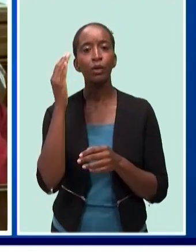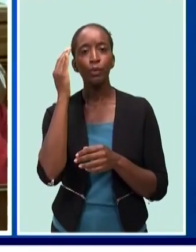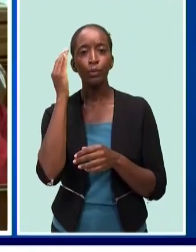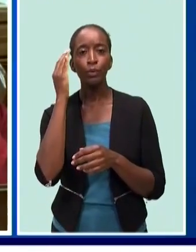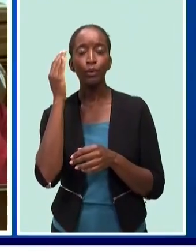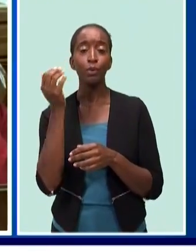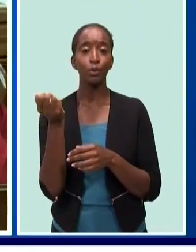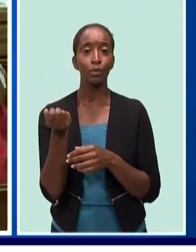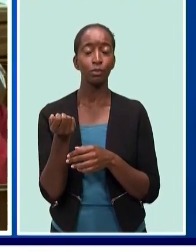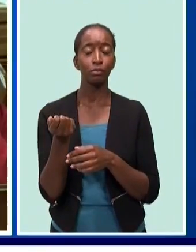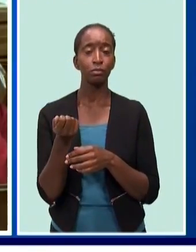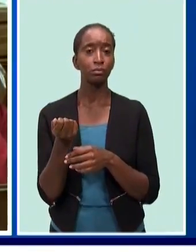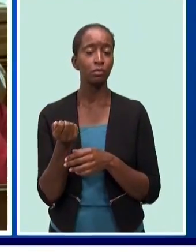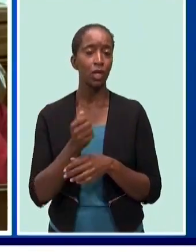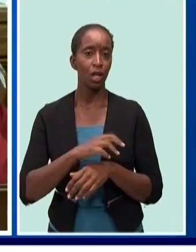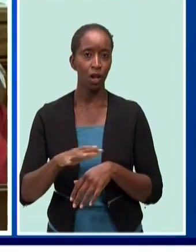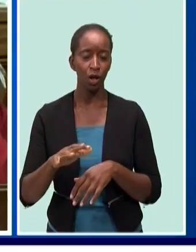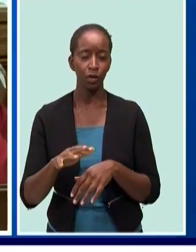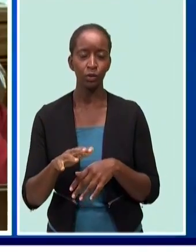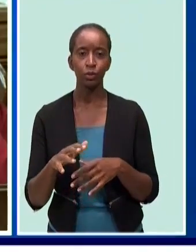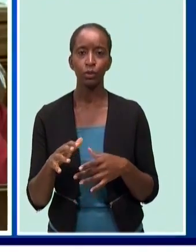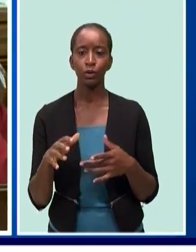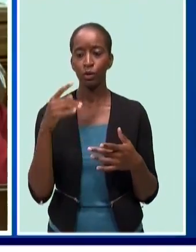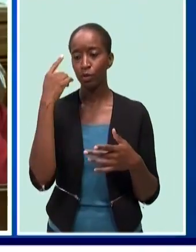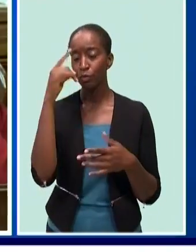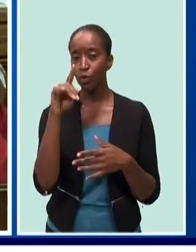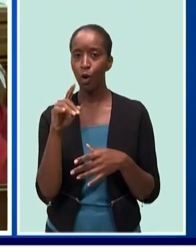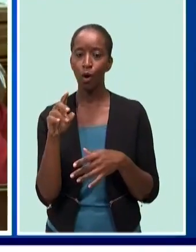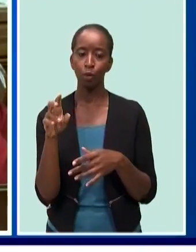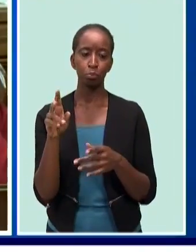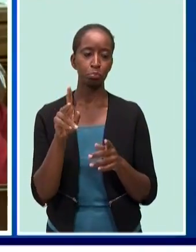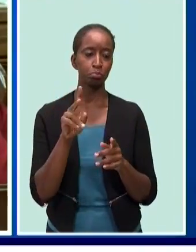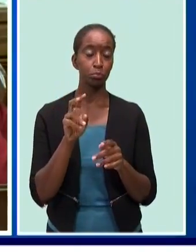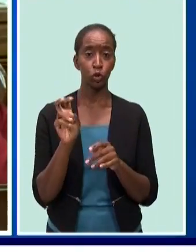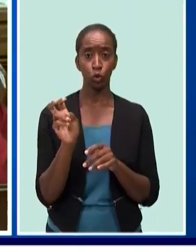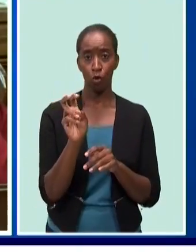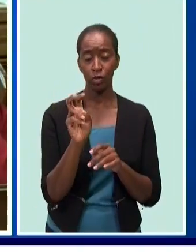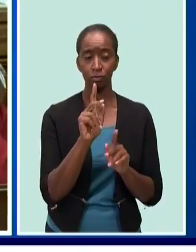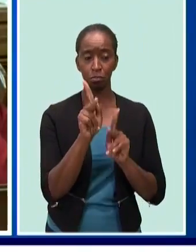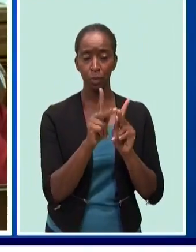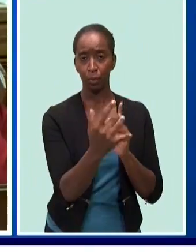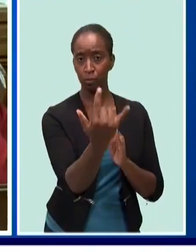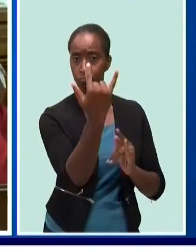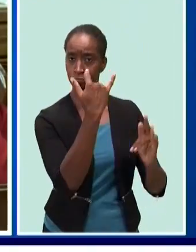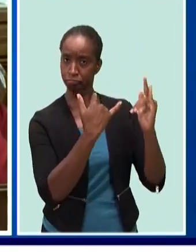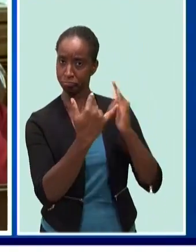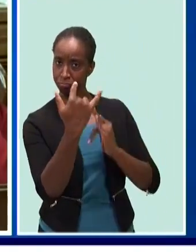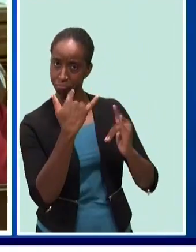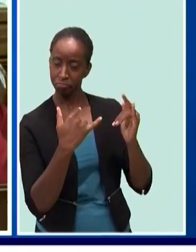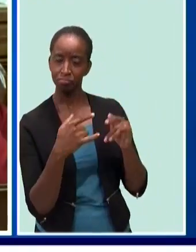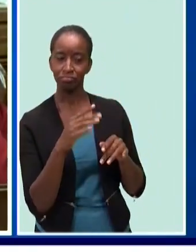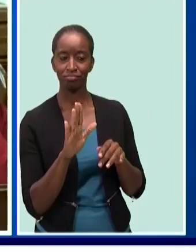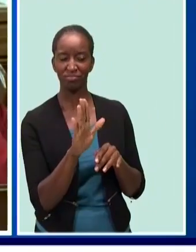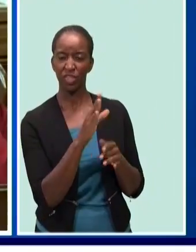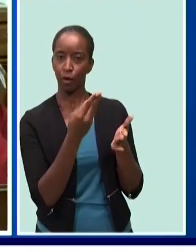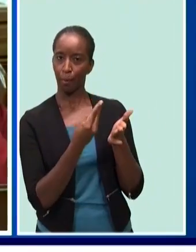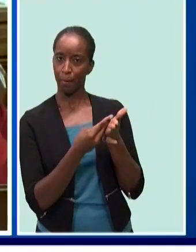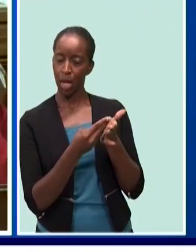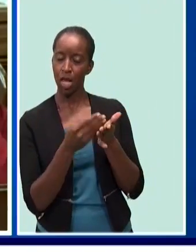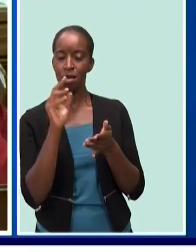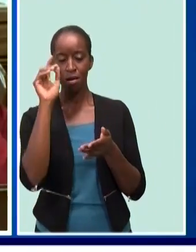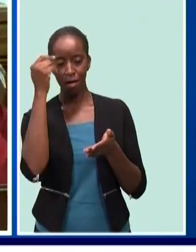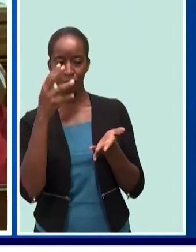target foreign exchange. Government expects to benefit from this activity